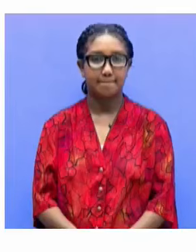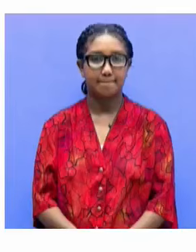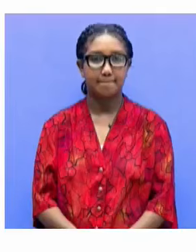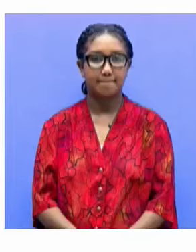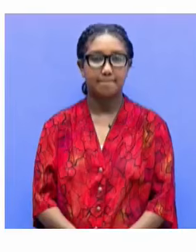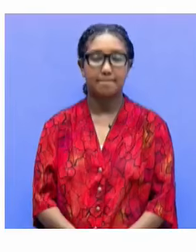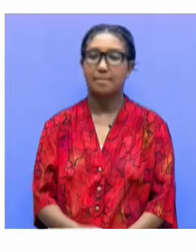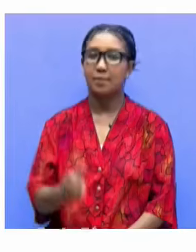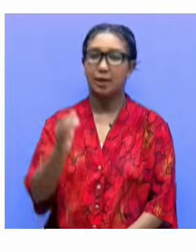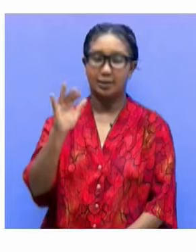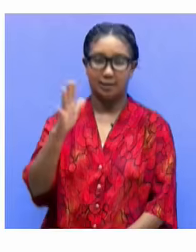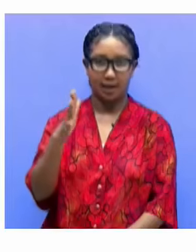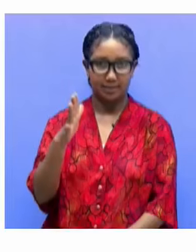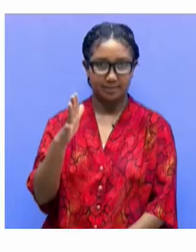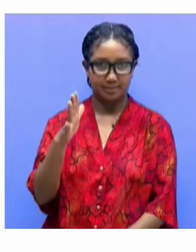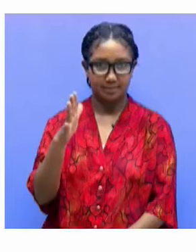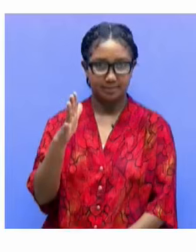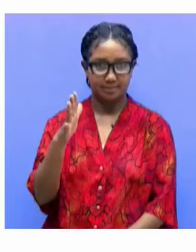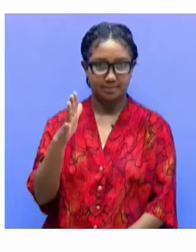type